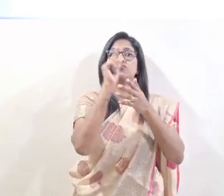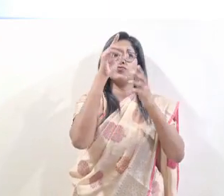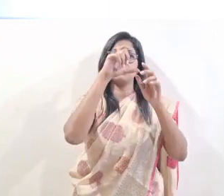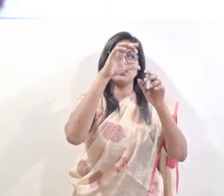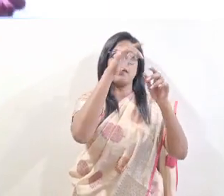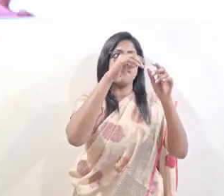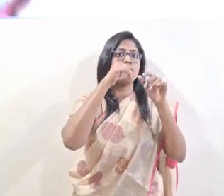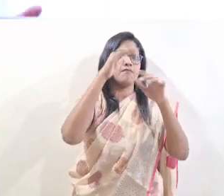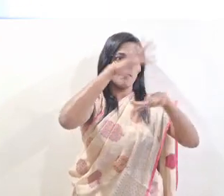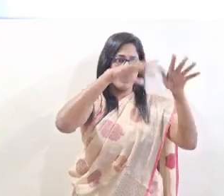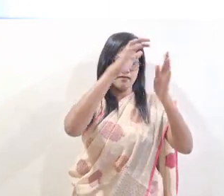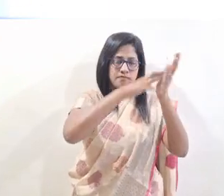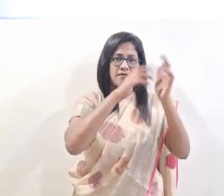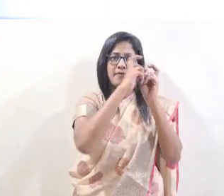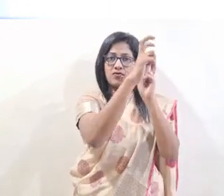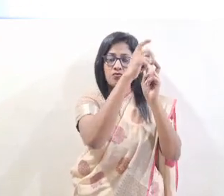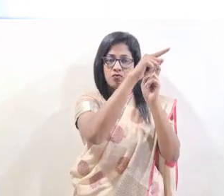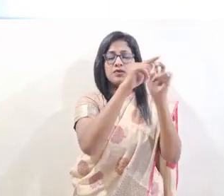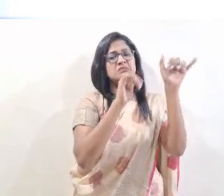problem.